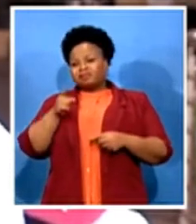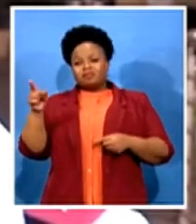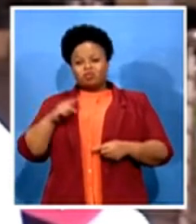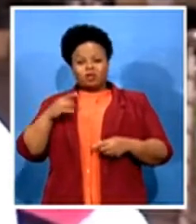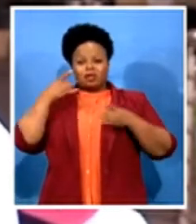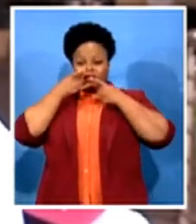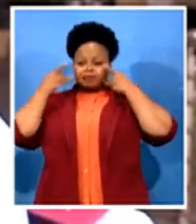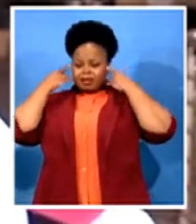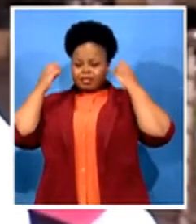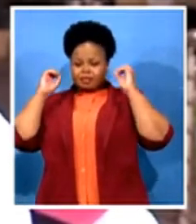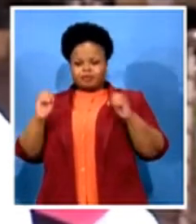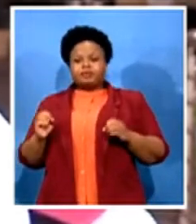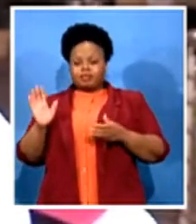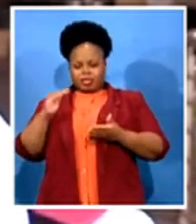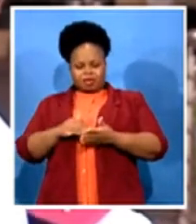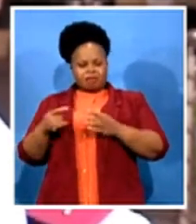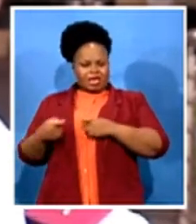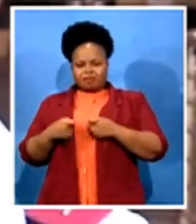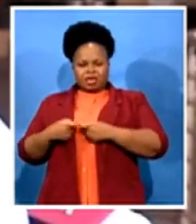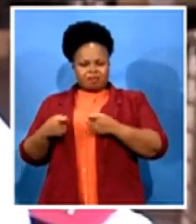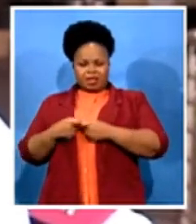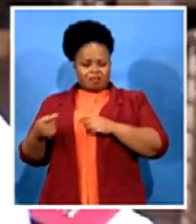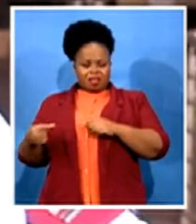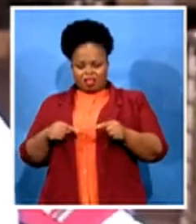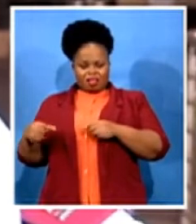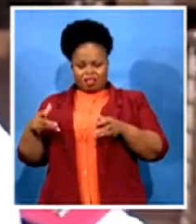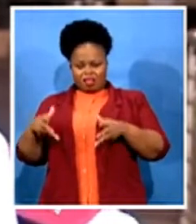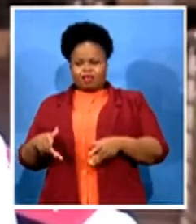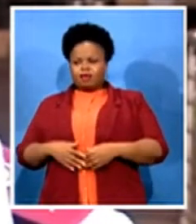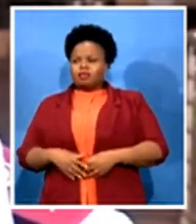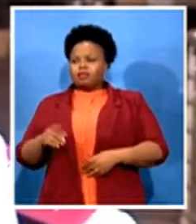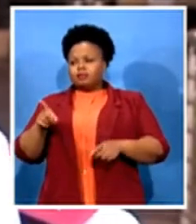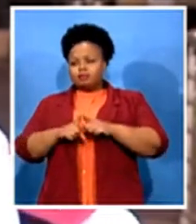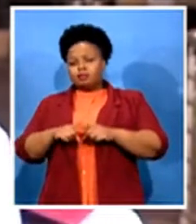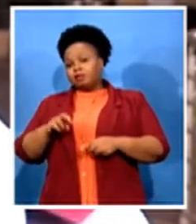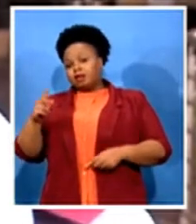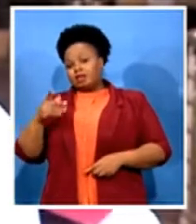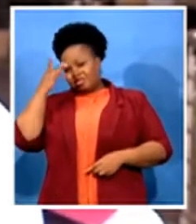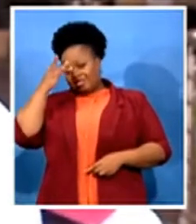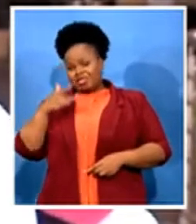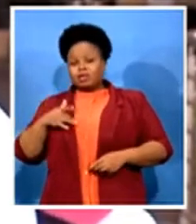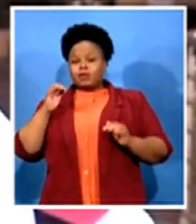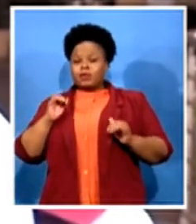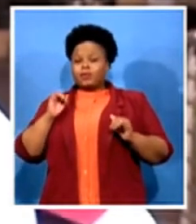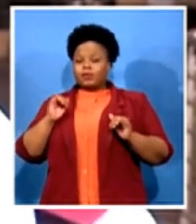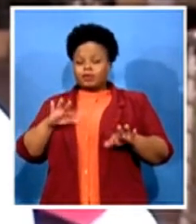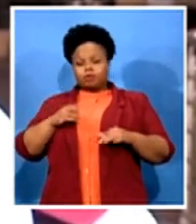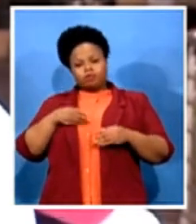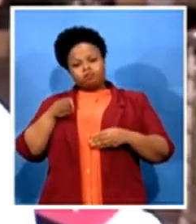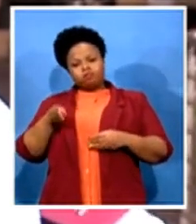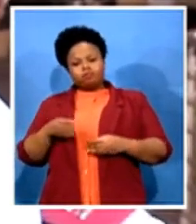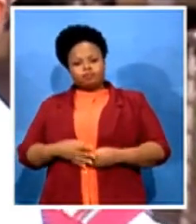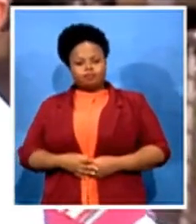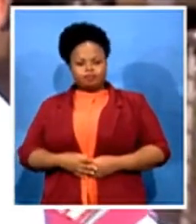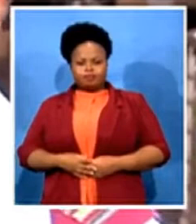the hospital, as well as we are receiving the other patients who are very sick that we have to attend to. Yes, people are so sick out there. This